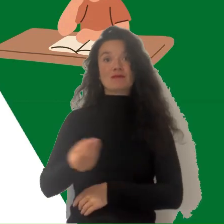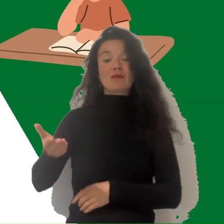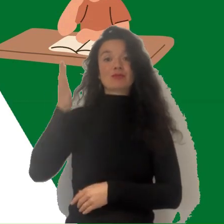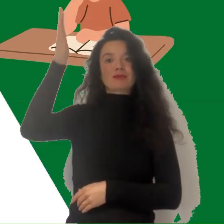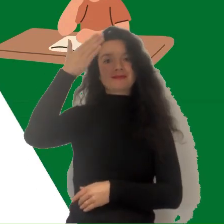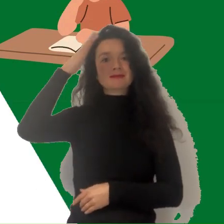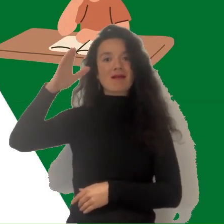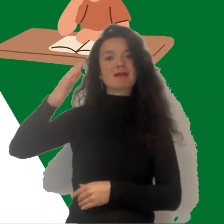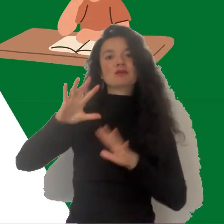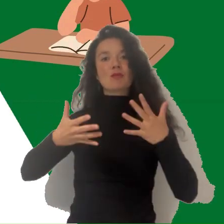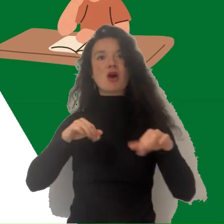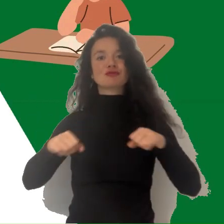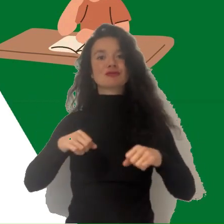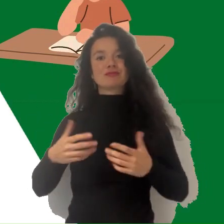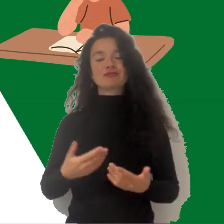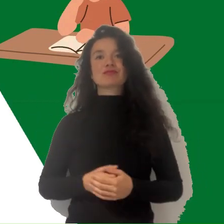and employment.